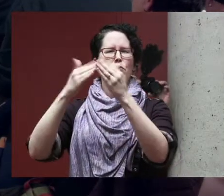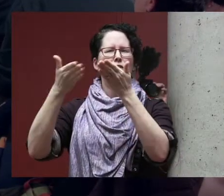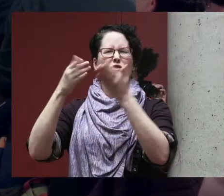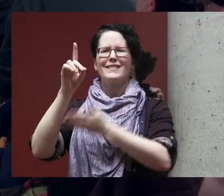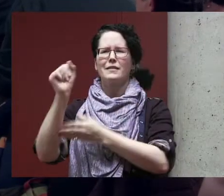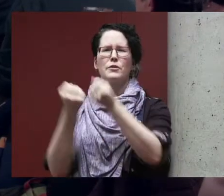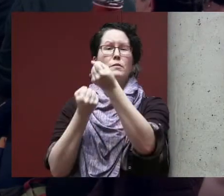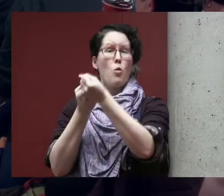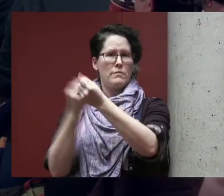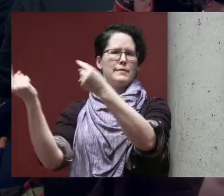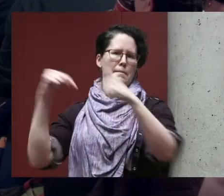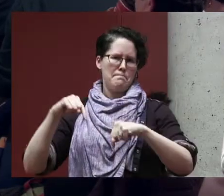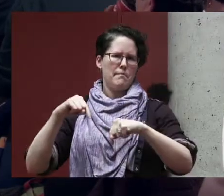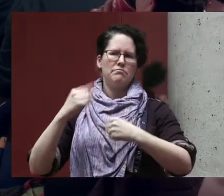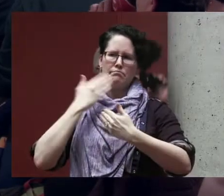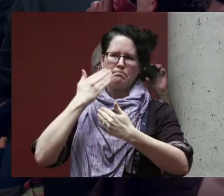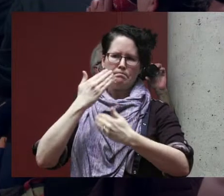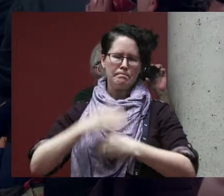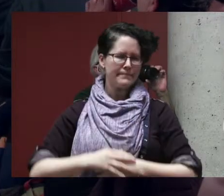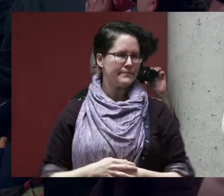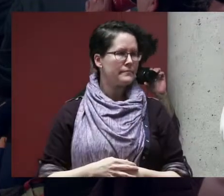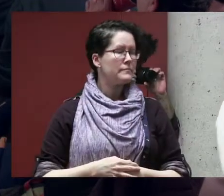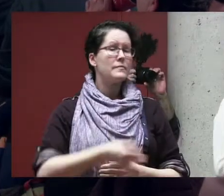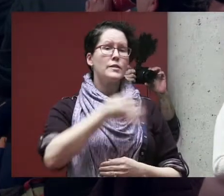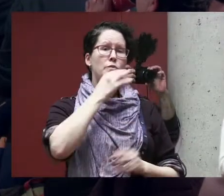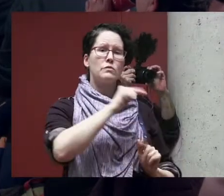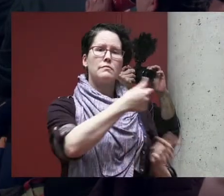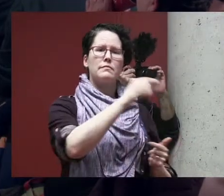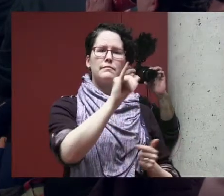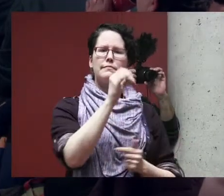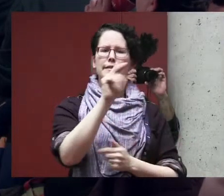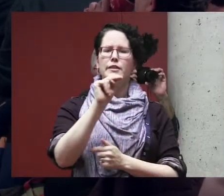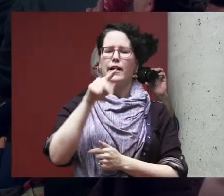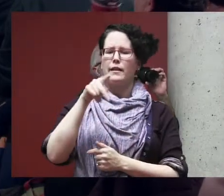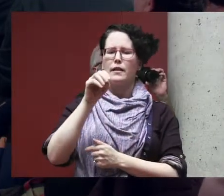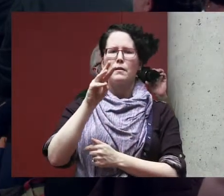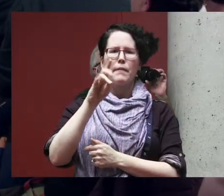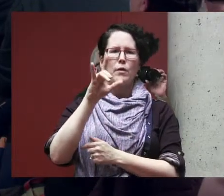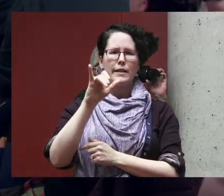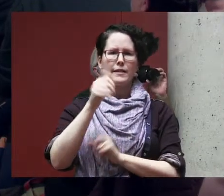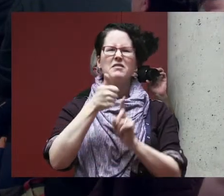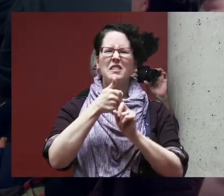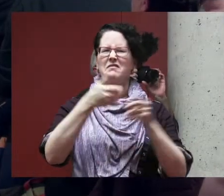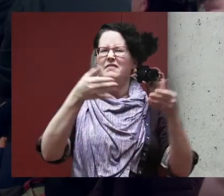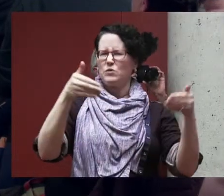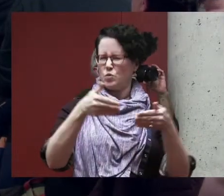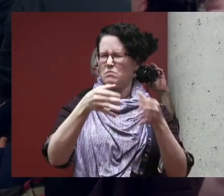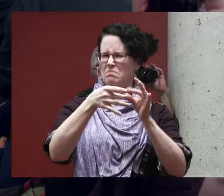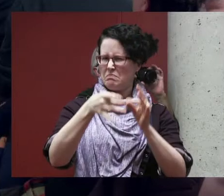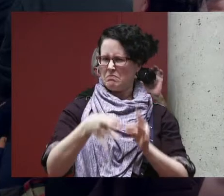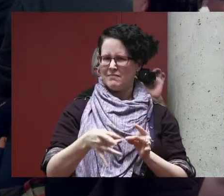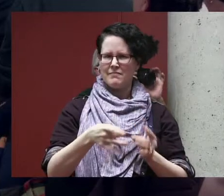attending this evening. All right, I'm soon going to hand it over to Jen Powley for the introduction. I'm very fortunate to have